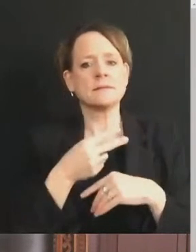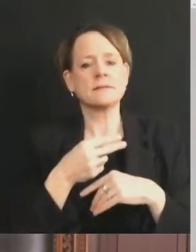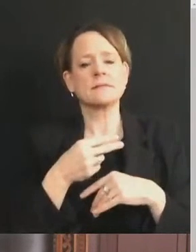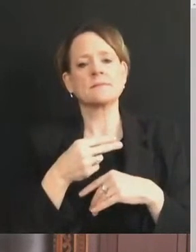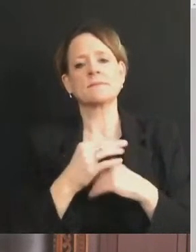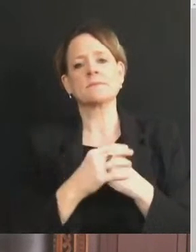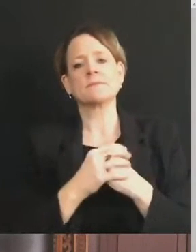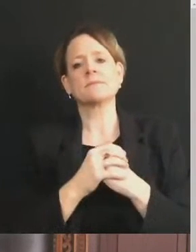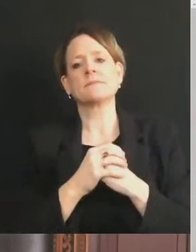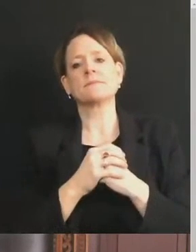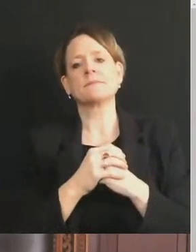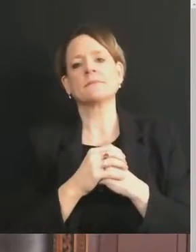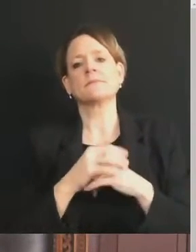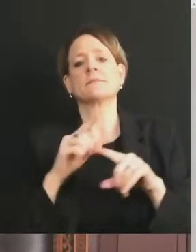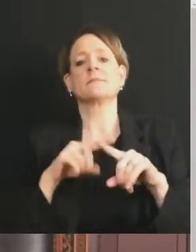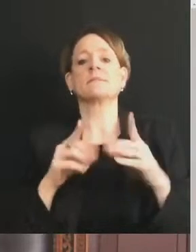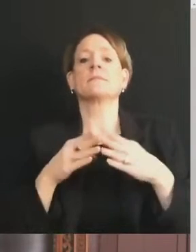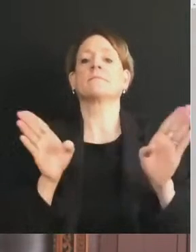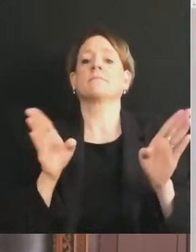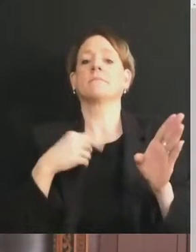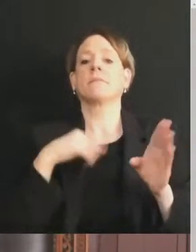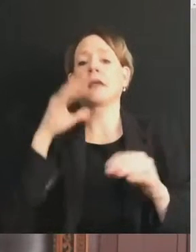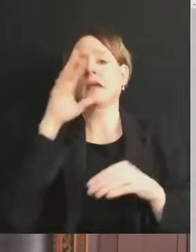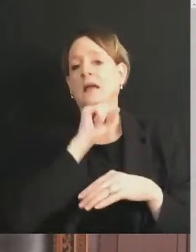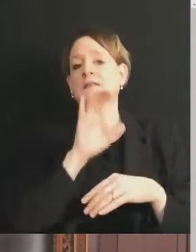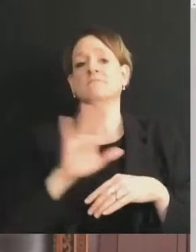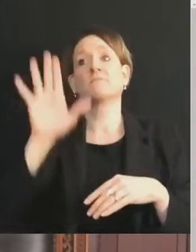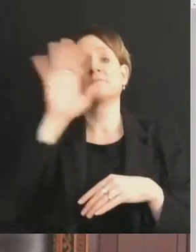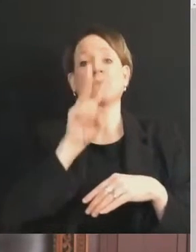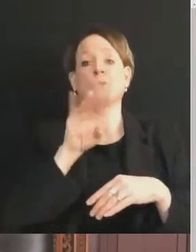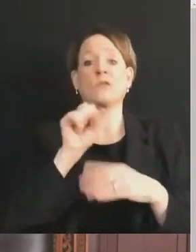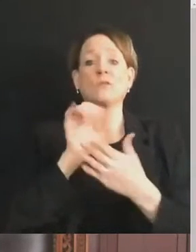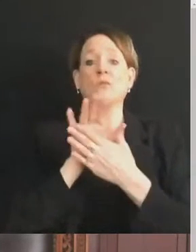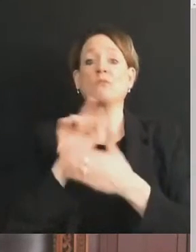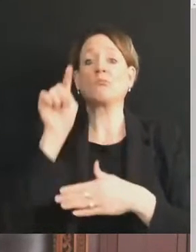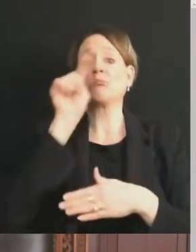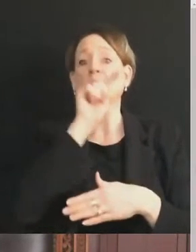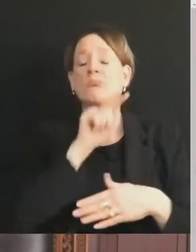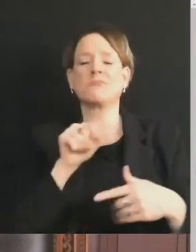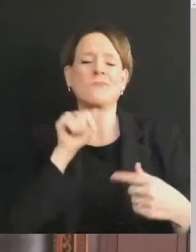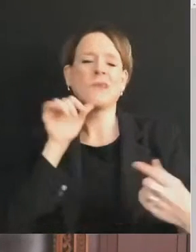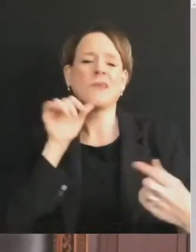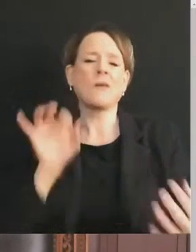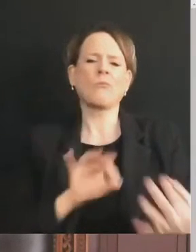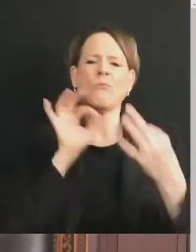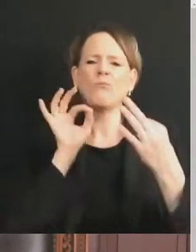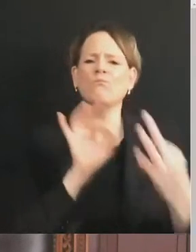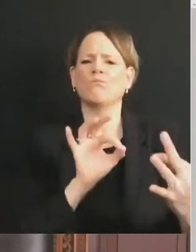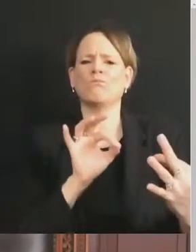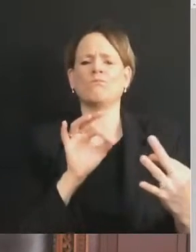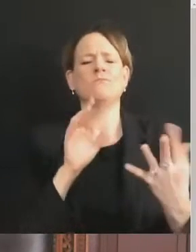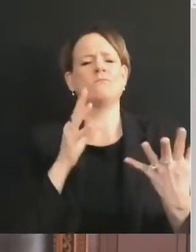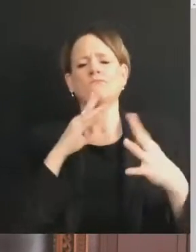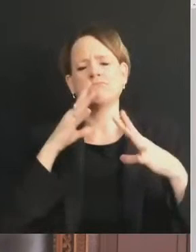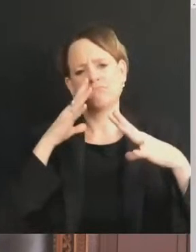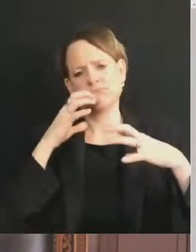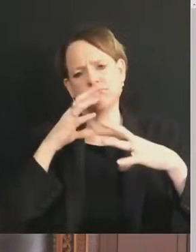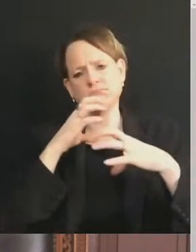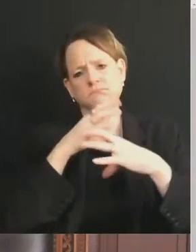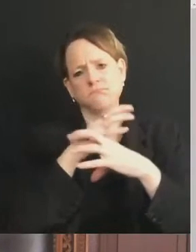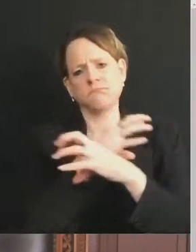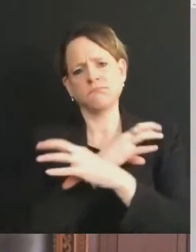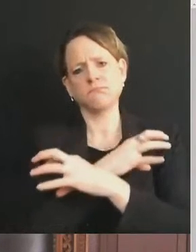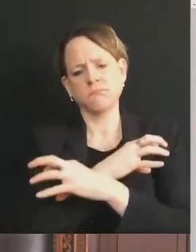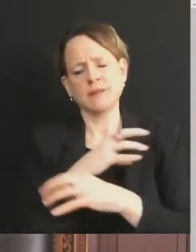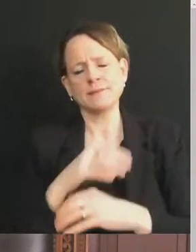it's perfect, but it's messy, but it seems to be in control. And when things need